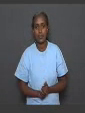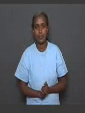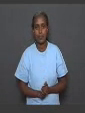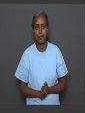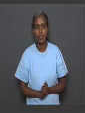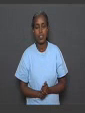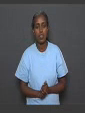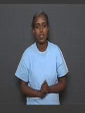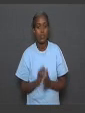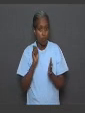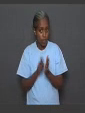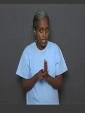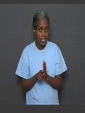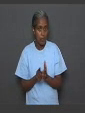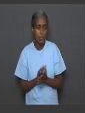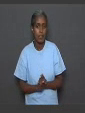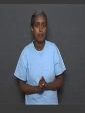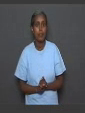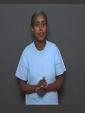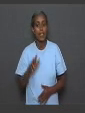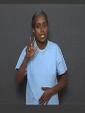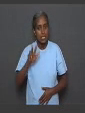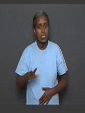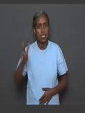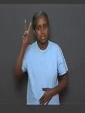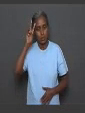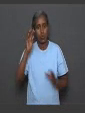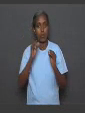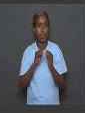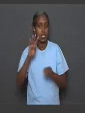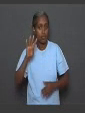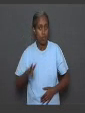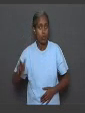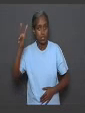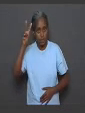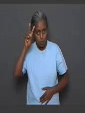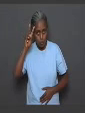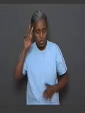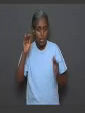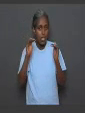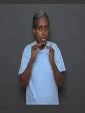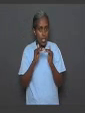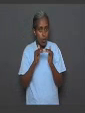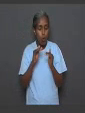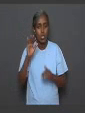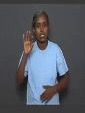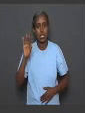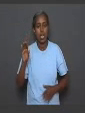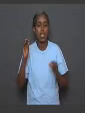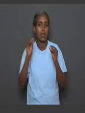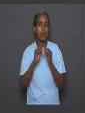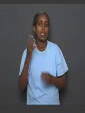25. For example, 3 squared plus 4 squared